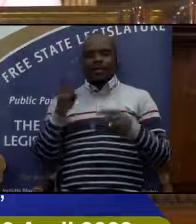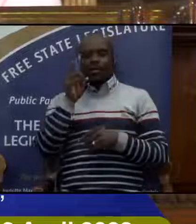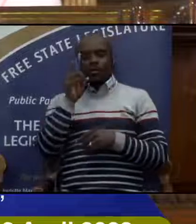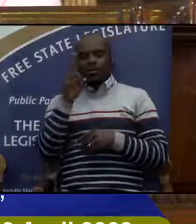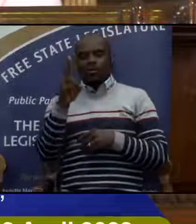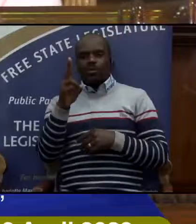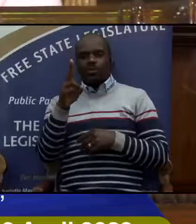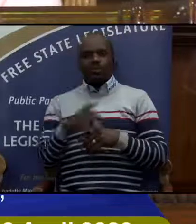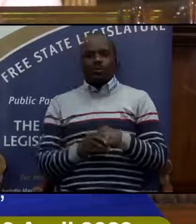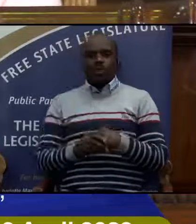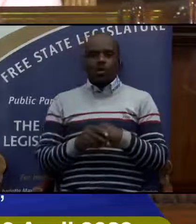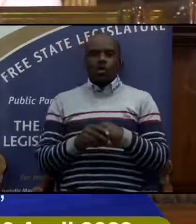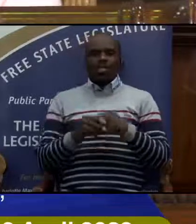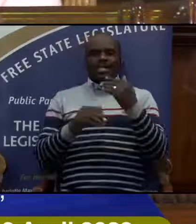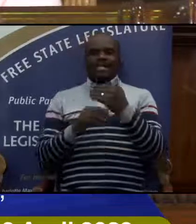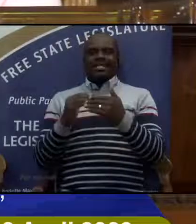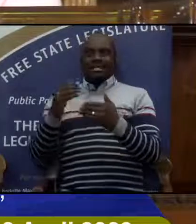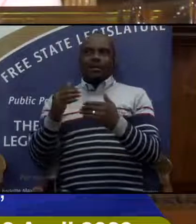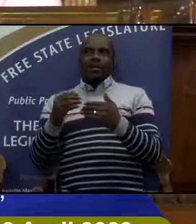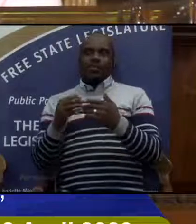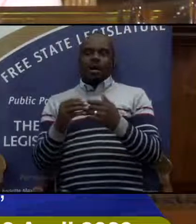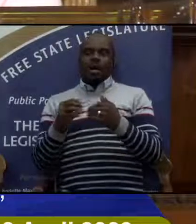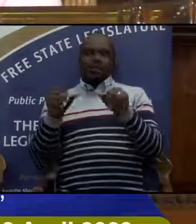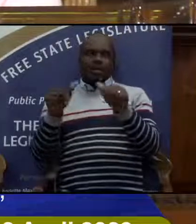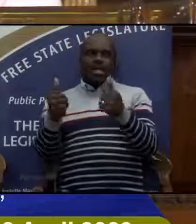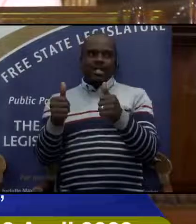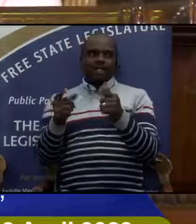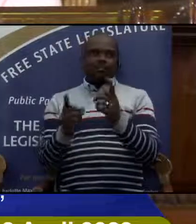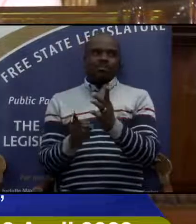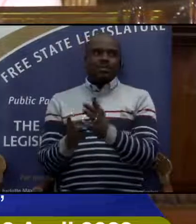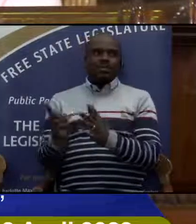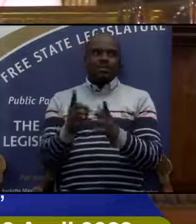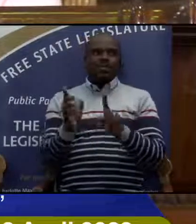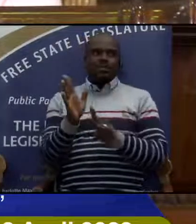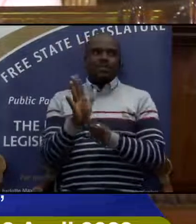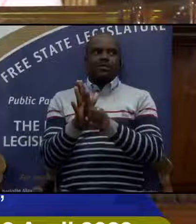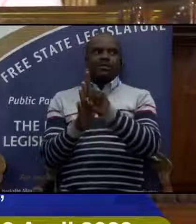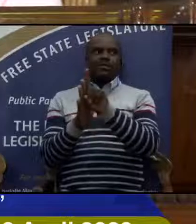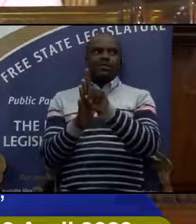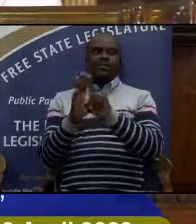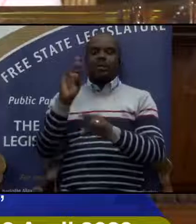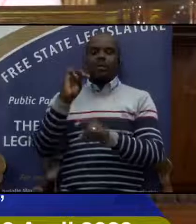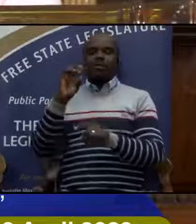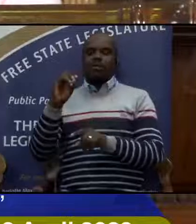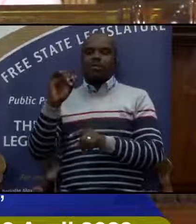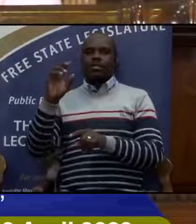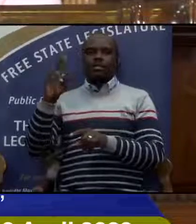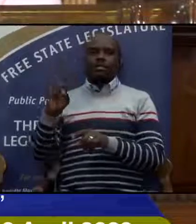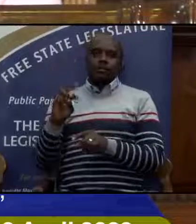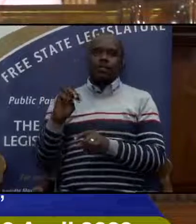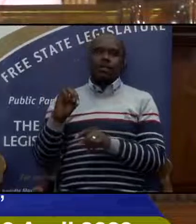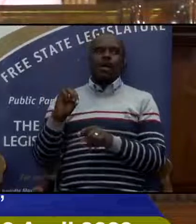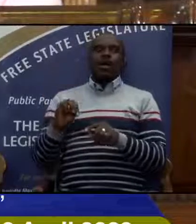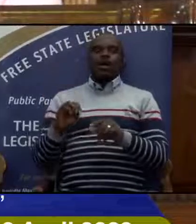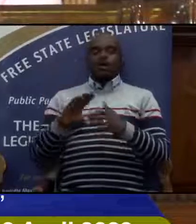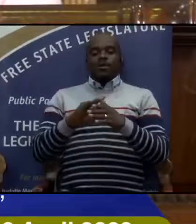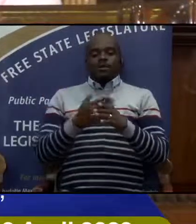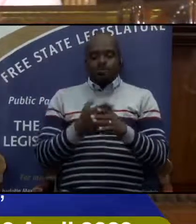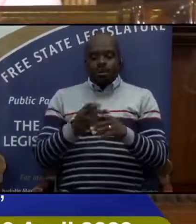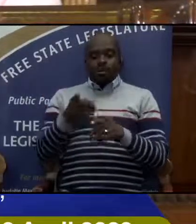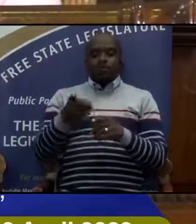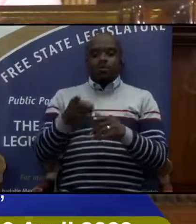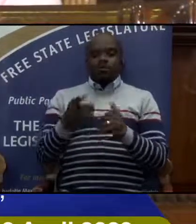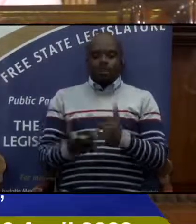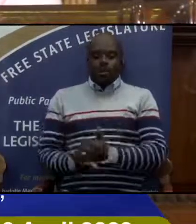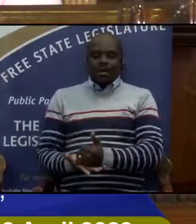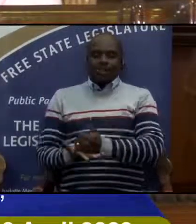clusters and the district development model because they help to do away with wastage and duplicated